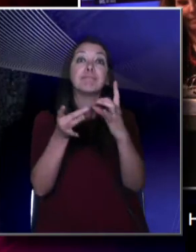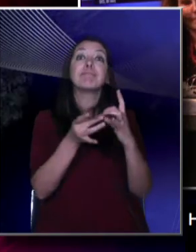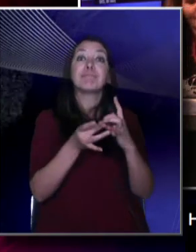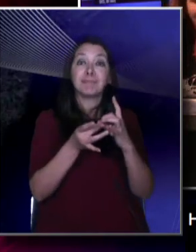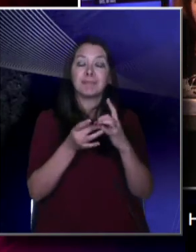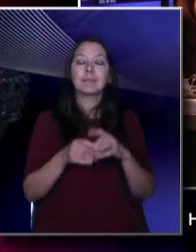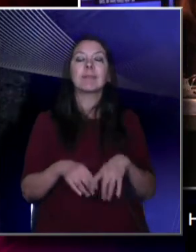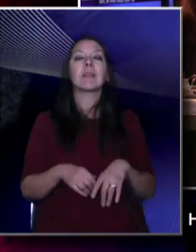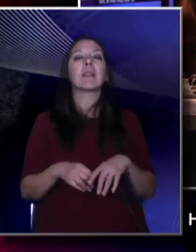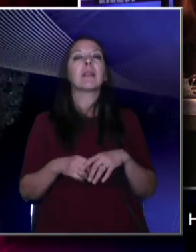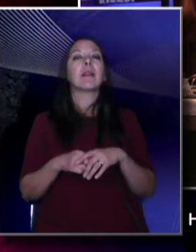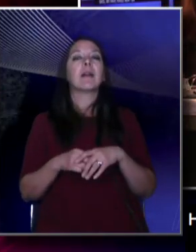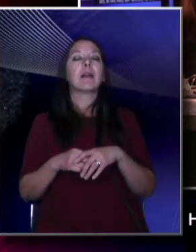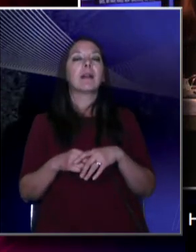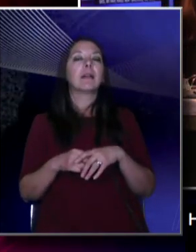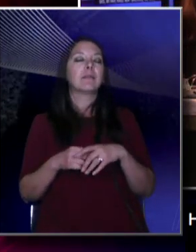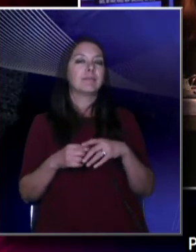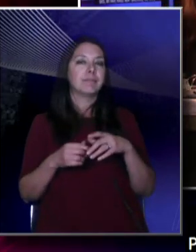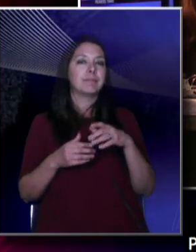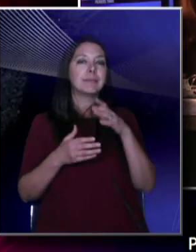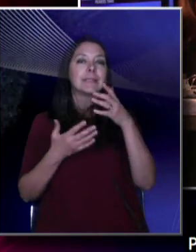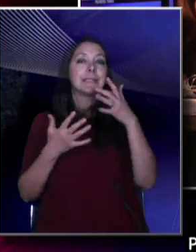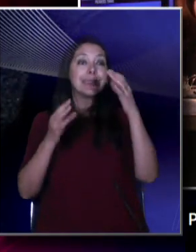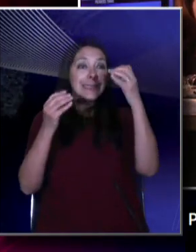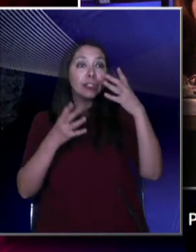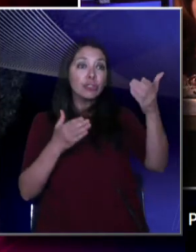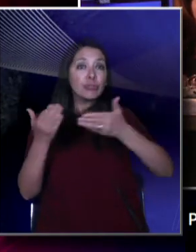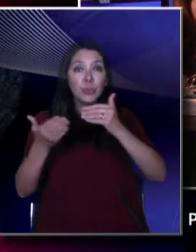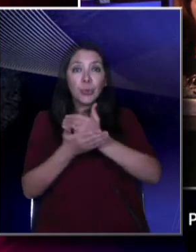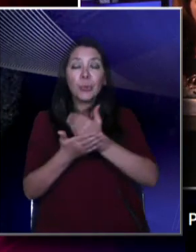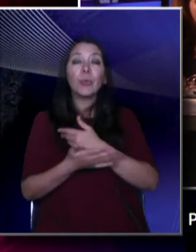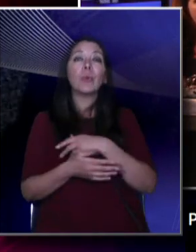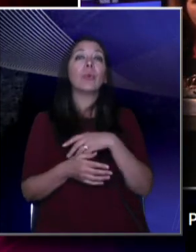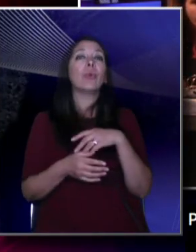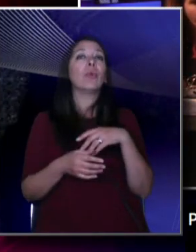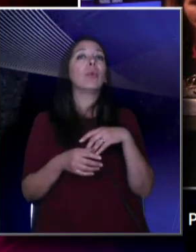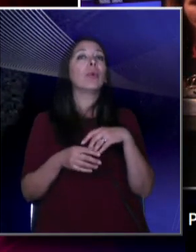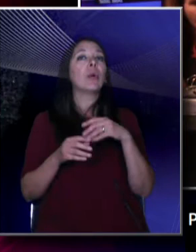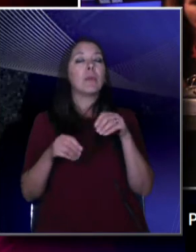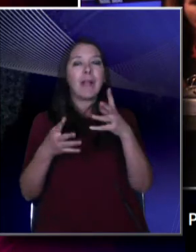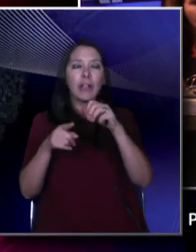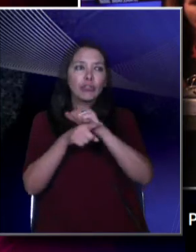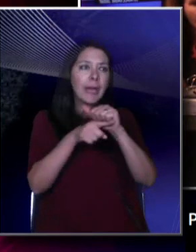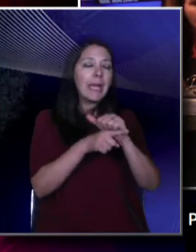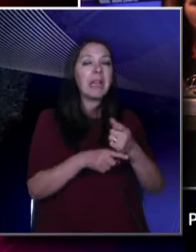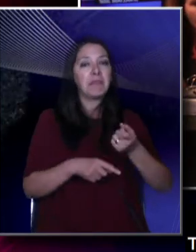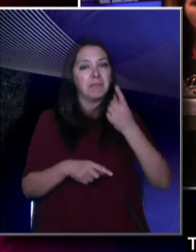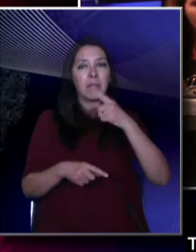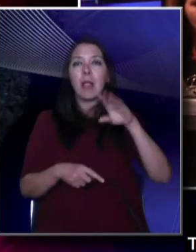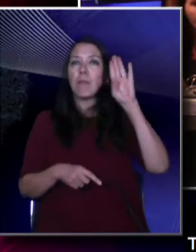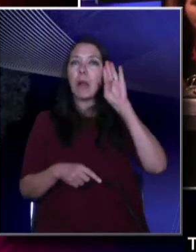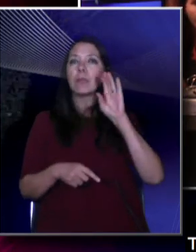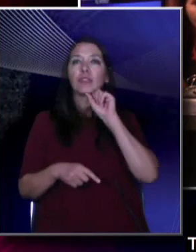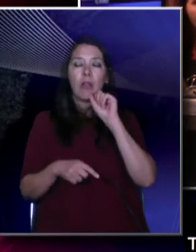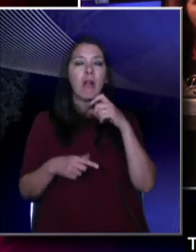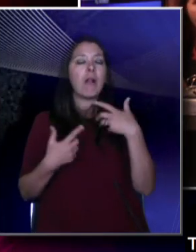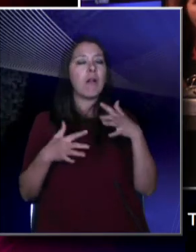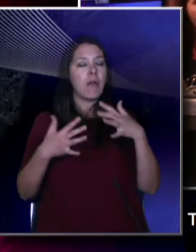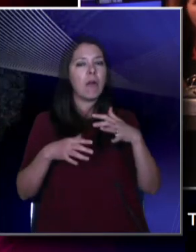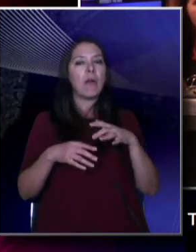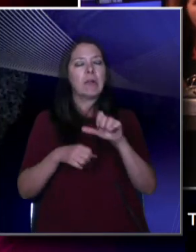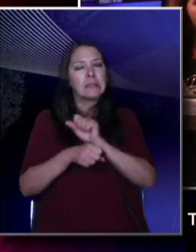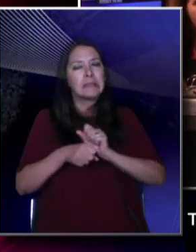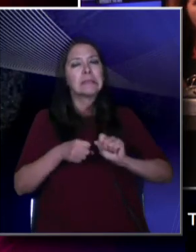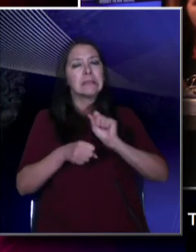teachers, we've provided training. Barbara Schwab has worked very hard to integrate the new teachers